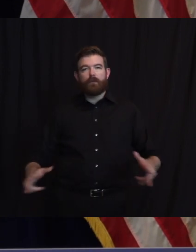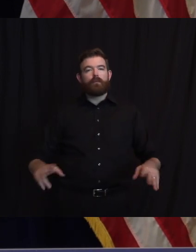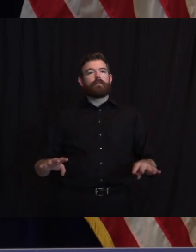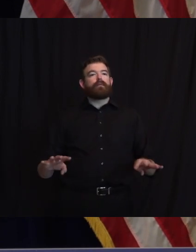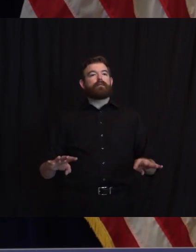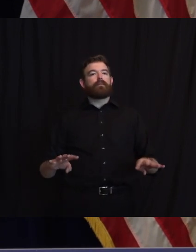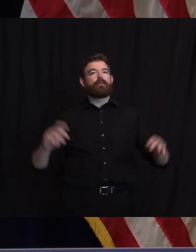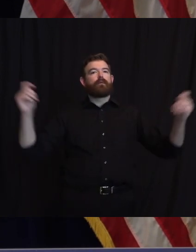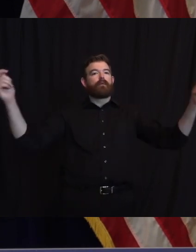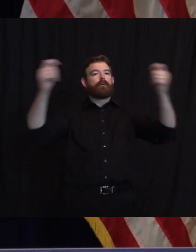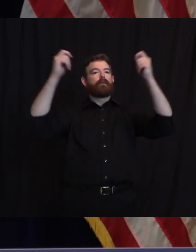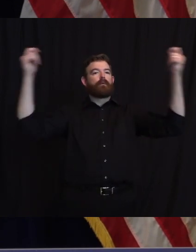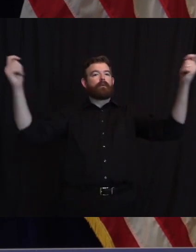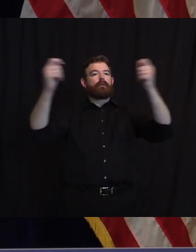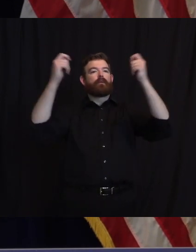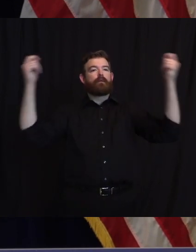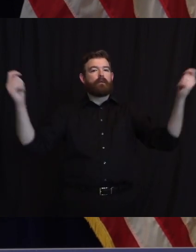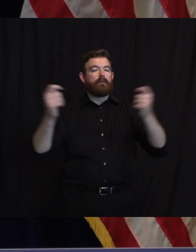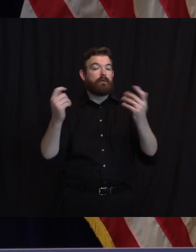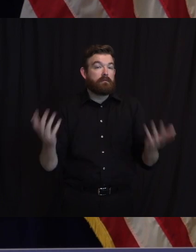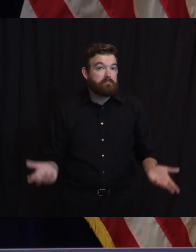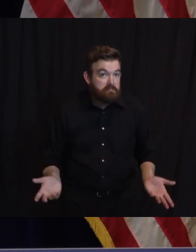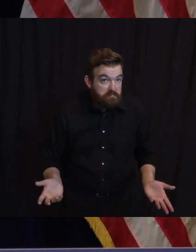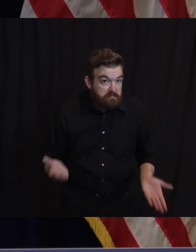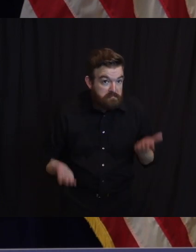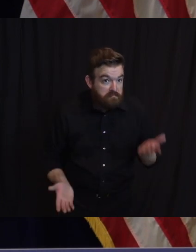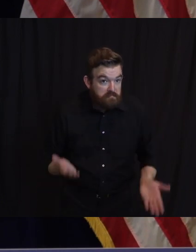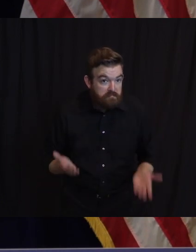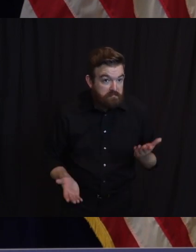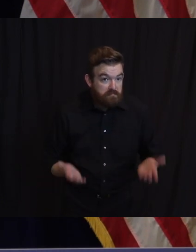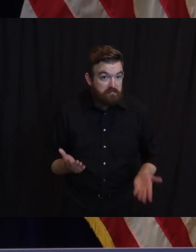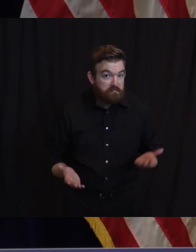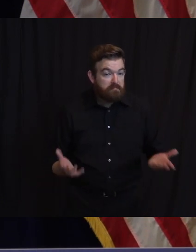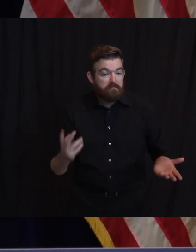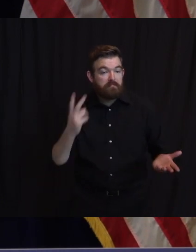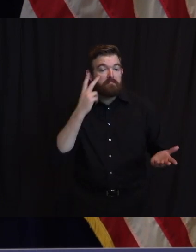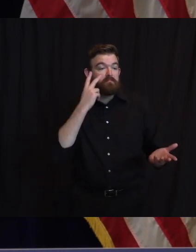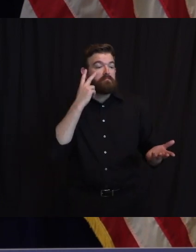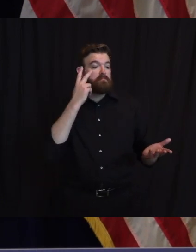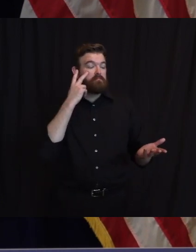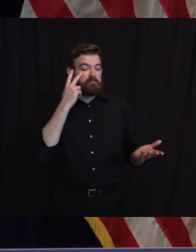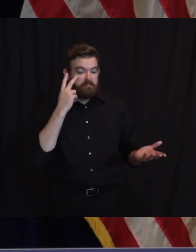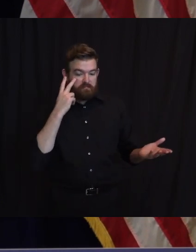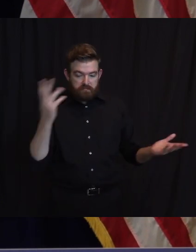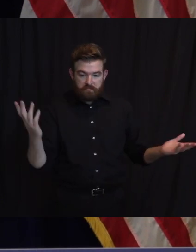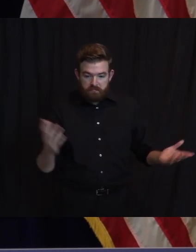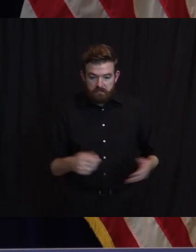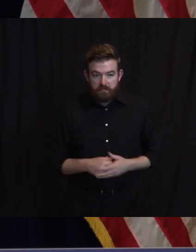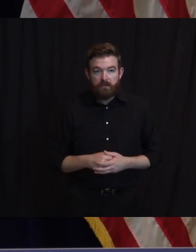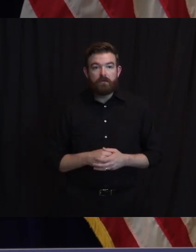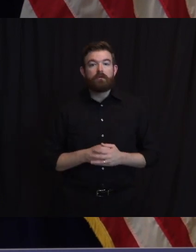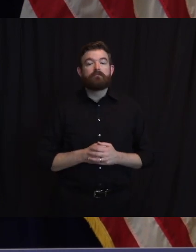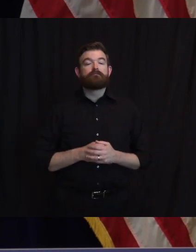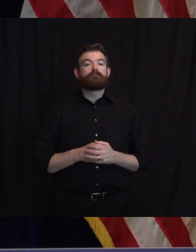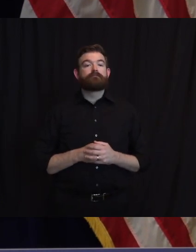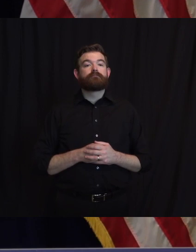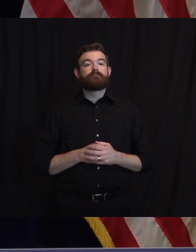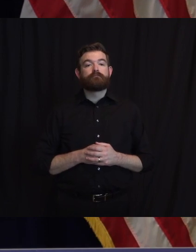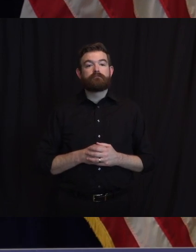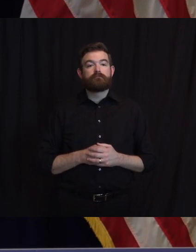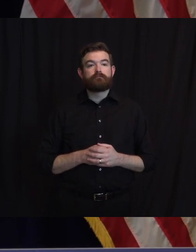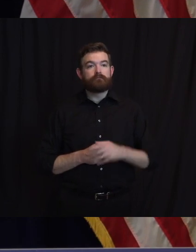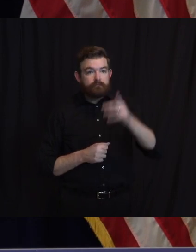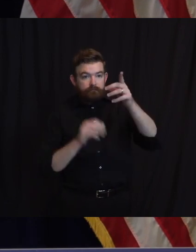it is happening, Matt, and we can come back to you on that. You may not have spoken to anybody, but I believe as of the 24th it was. But anything you want to add to that? Just